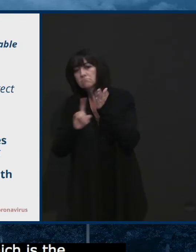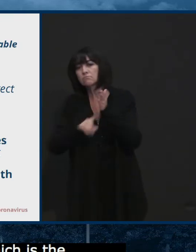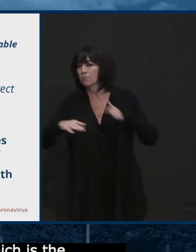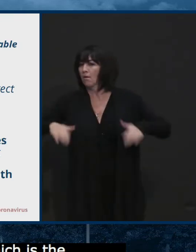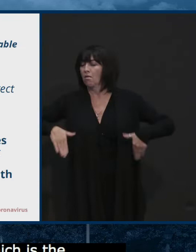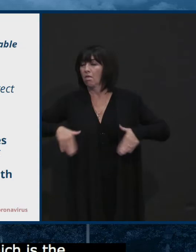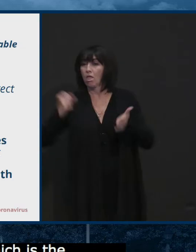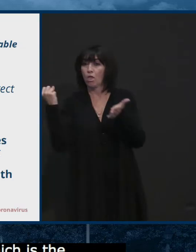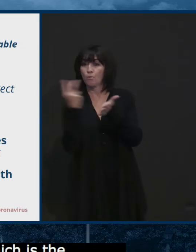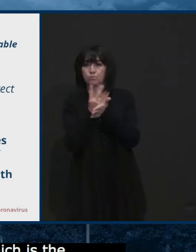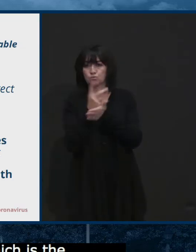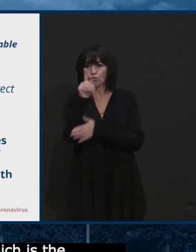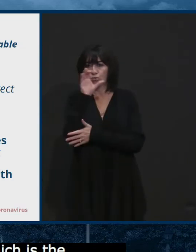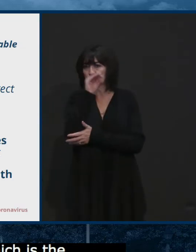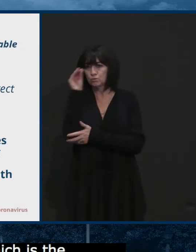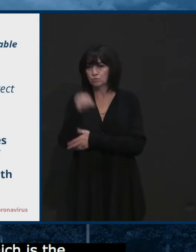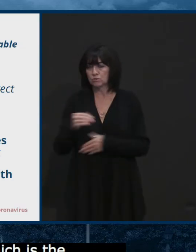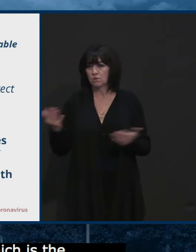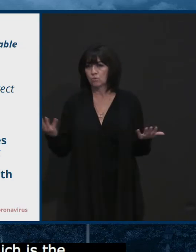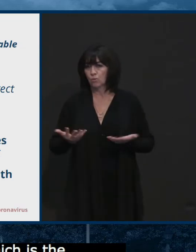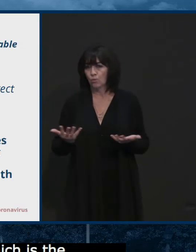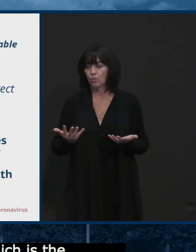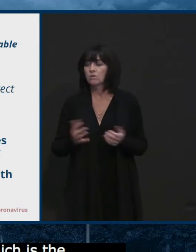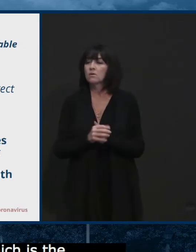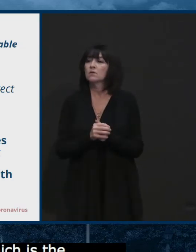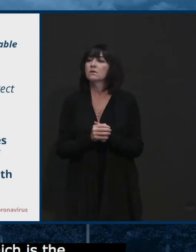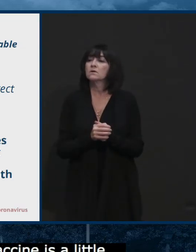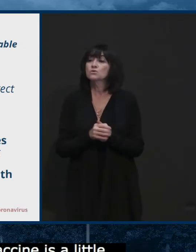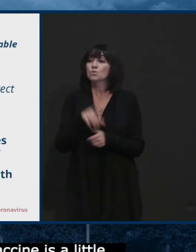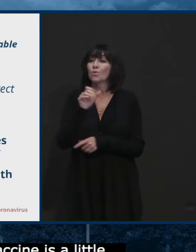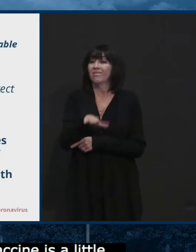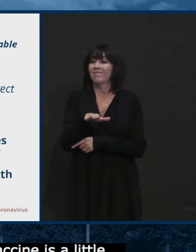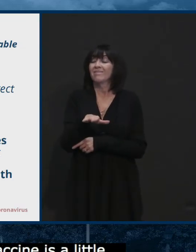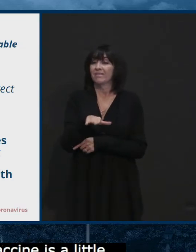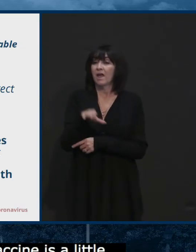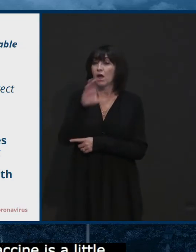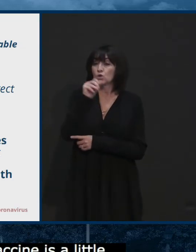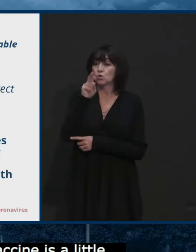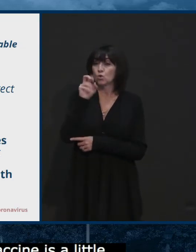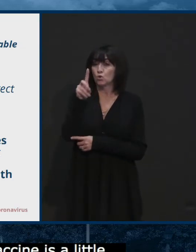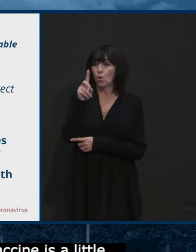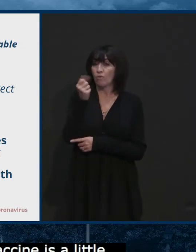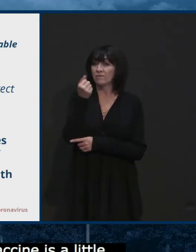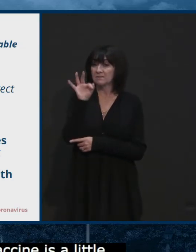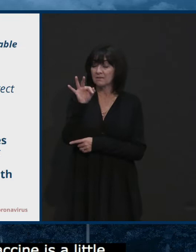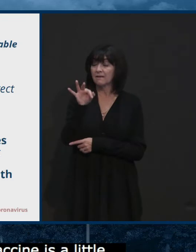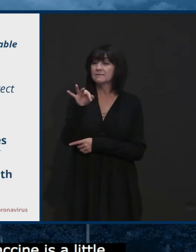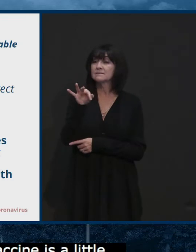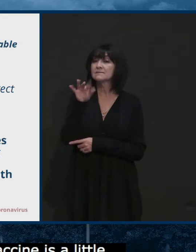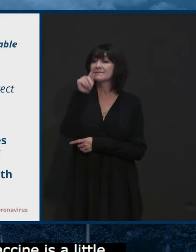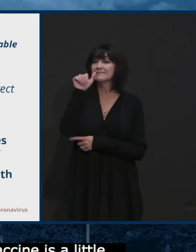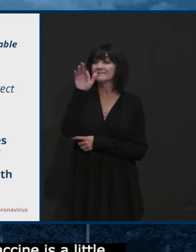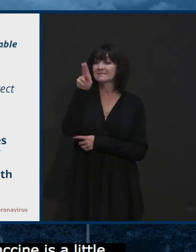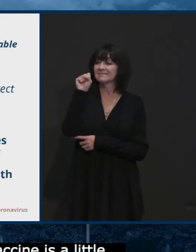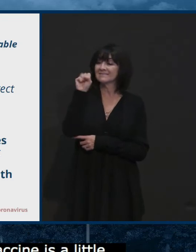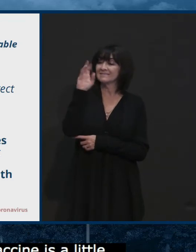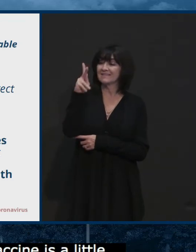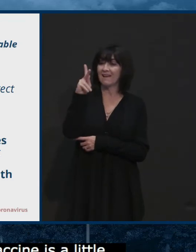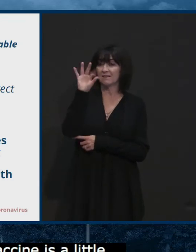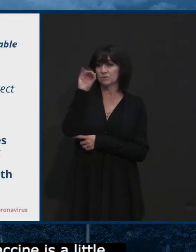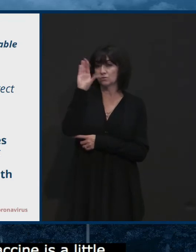this vaccine. The COVID-19 Vaccination Task Force continues to meet to develop our operational